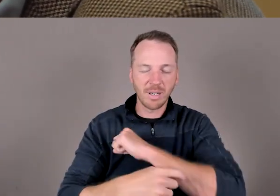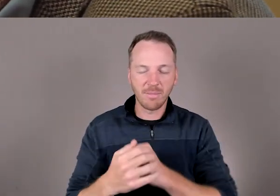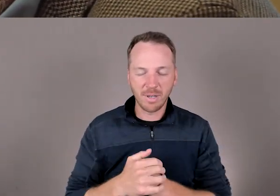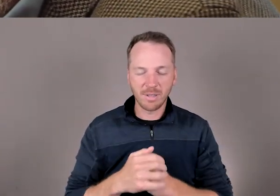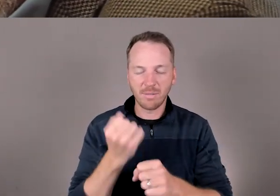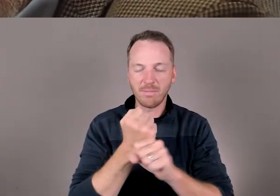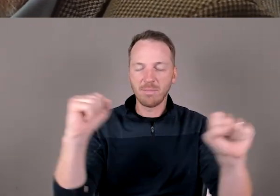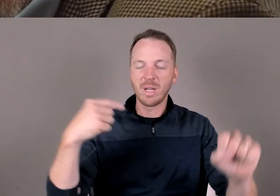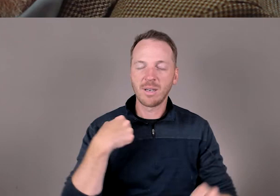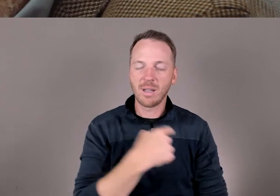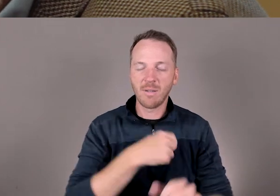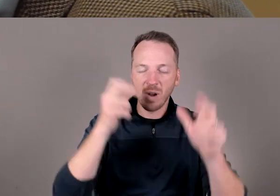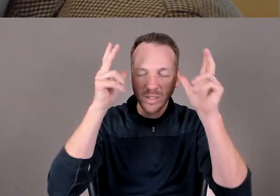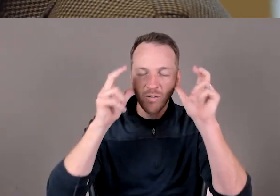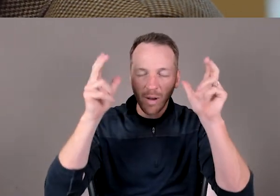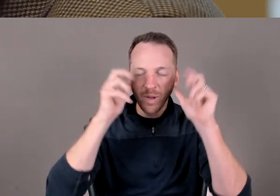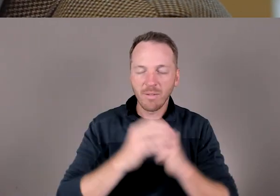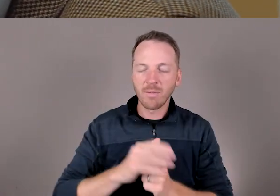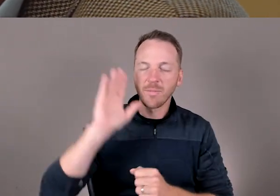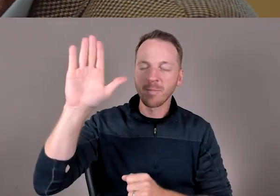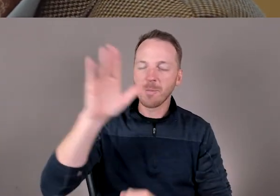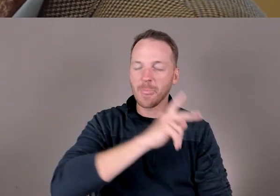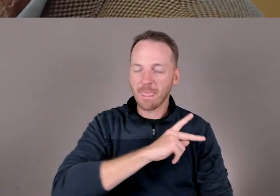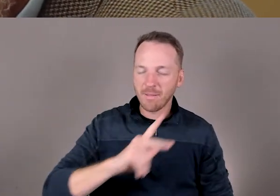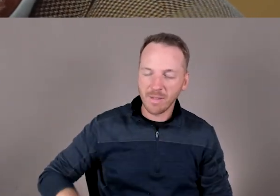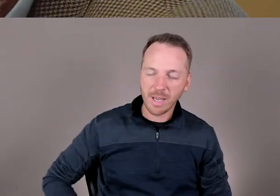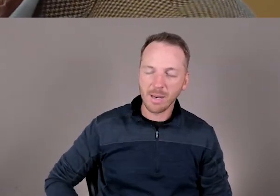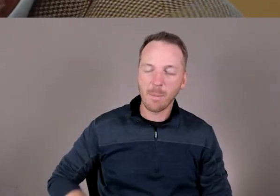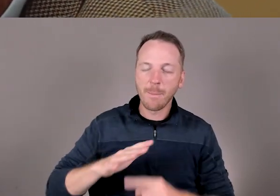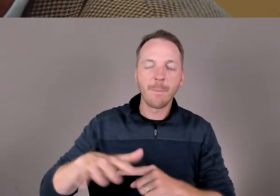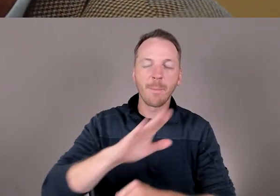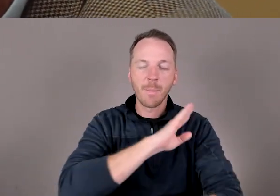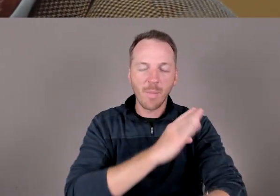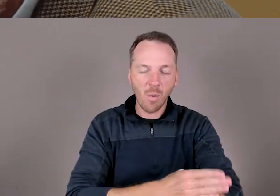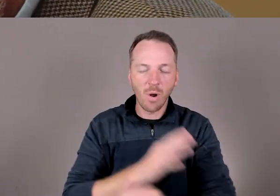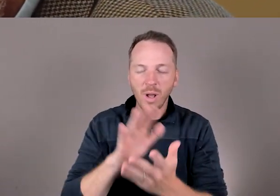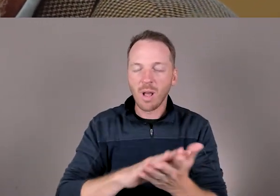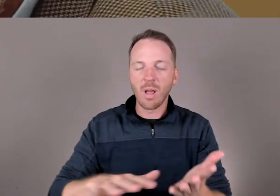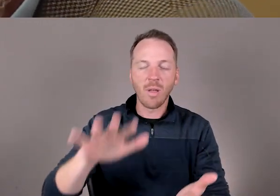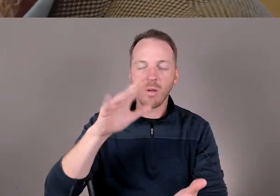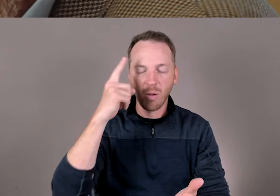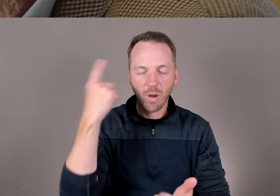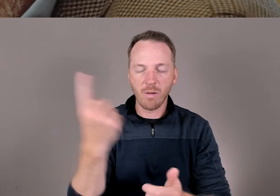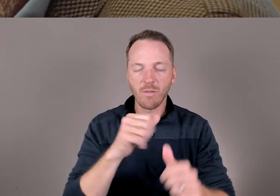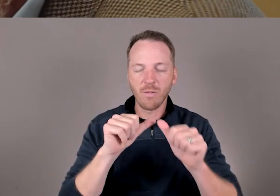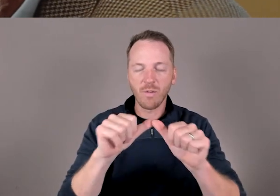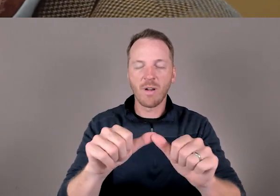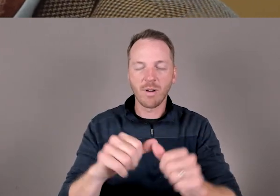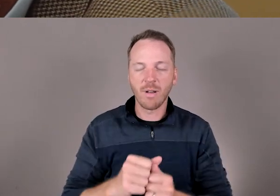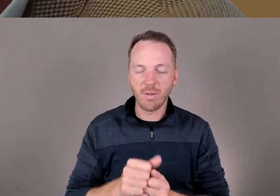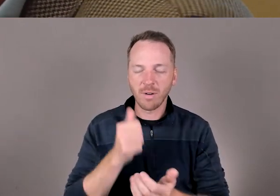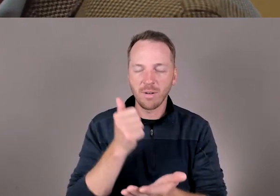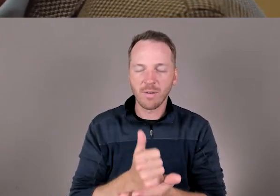into temptation, but deliver us from evil. For thine is the kingdom and the power and the glory